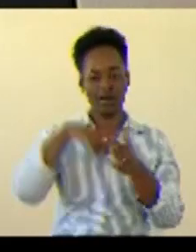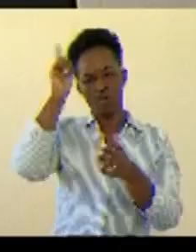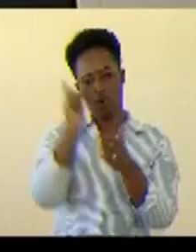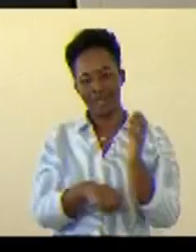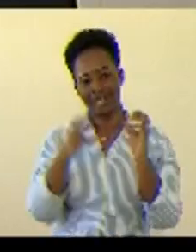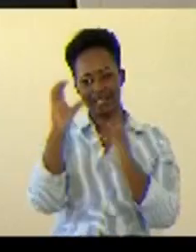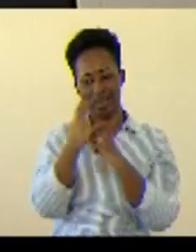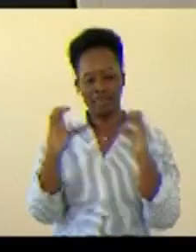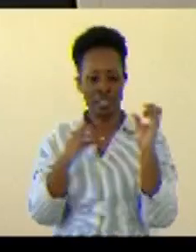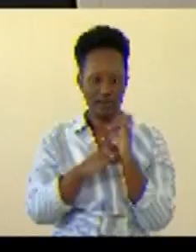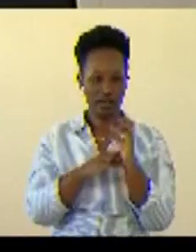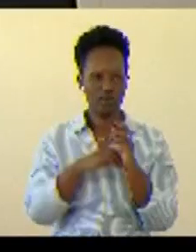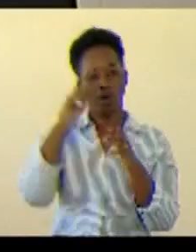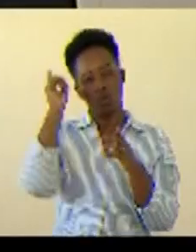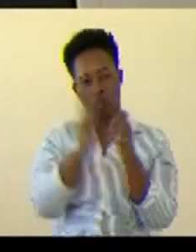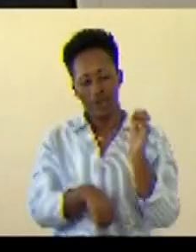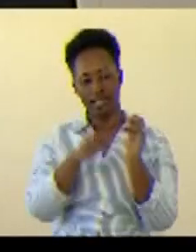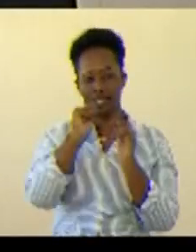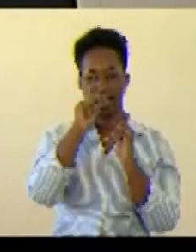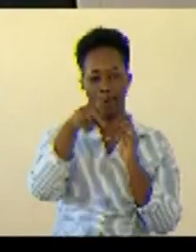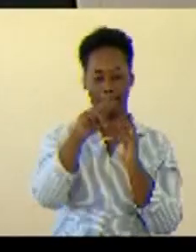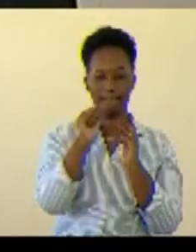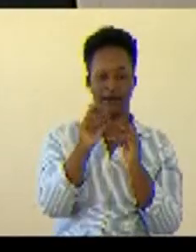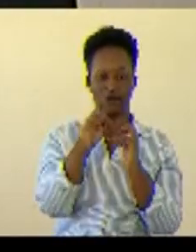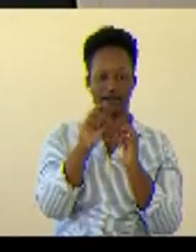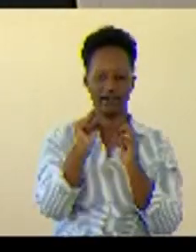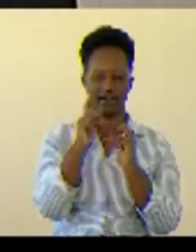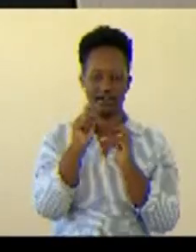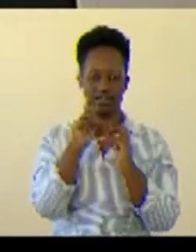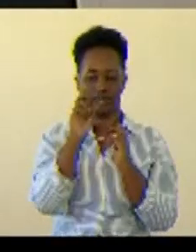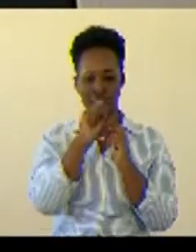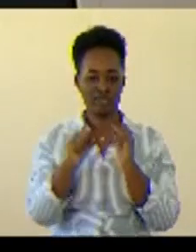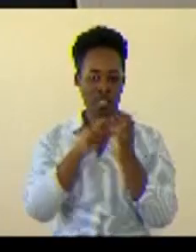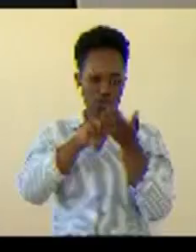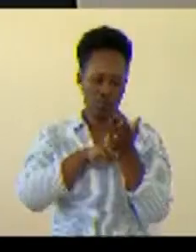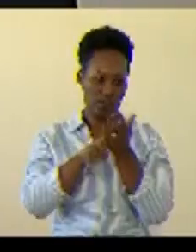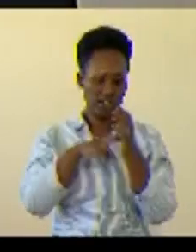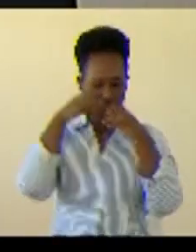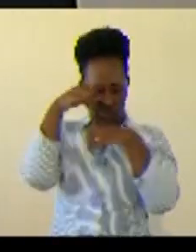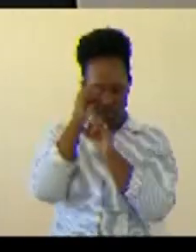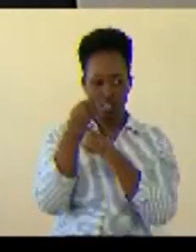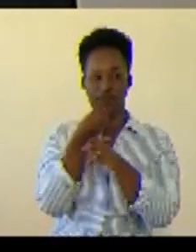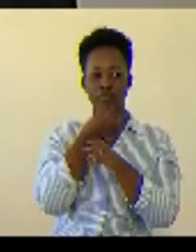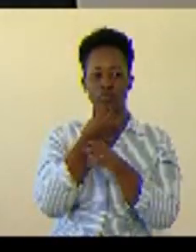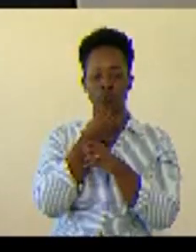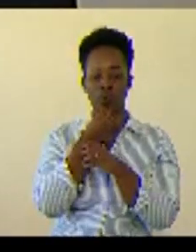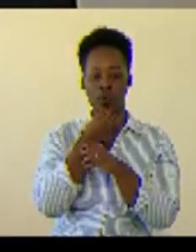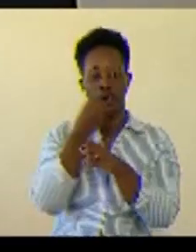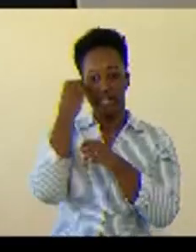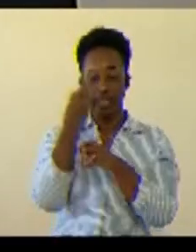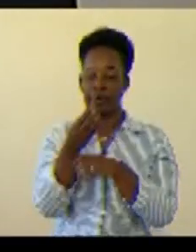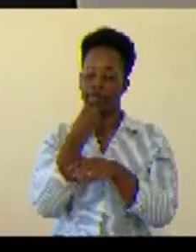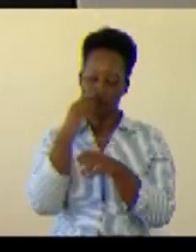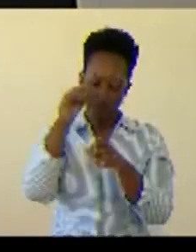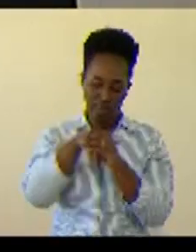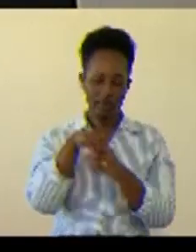chemicals? What are the apparatuses that are going to be used to test the food if the food contains the